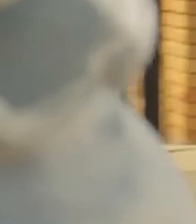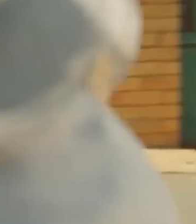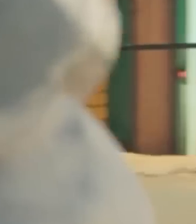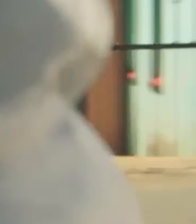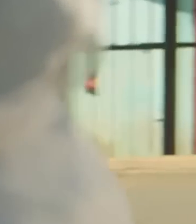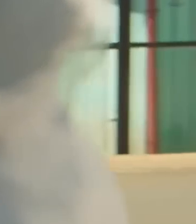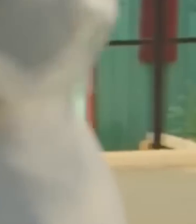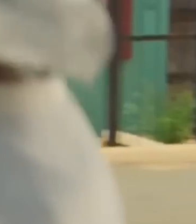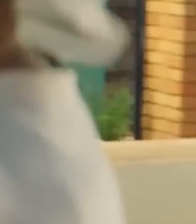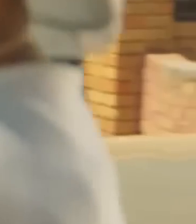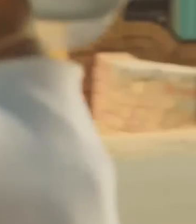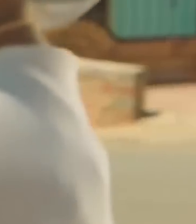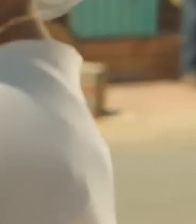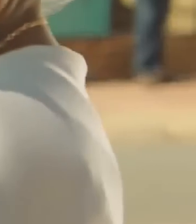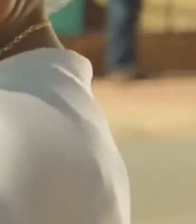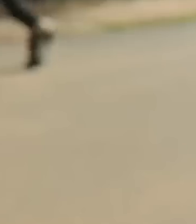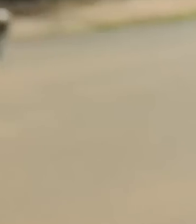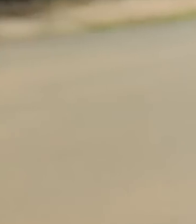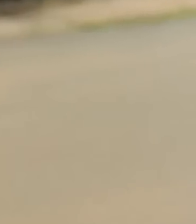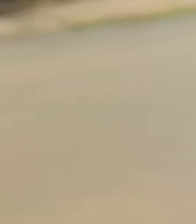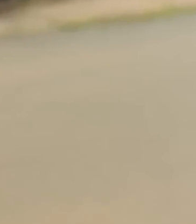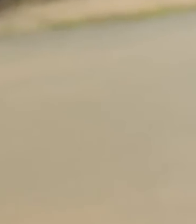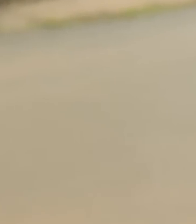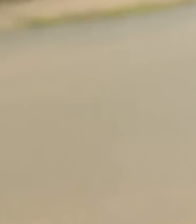Anisebahle. Kwenyana.